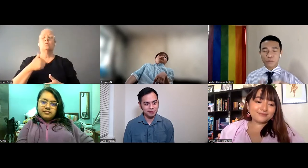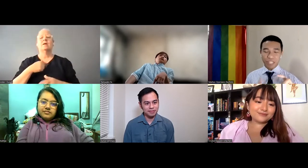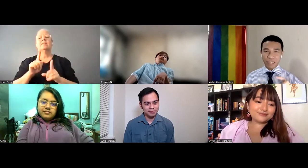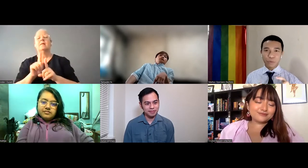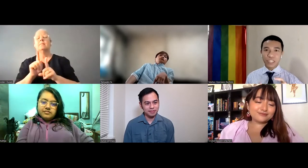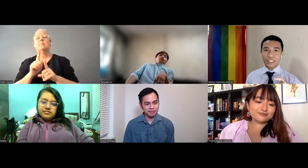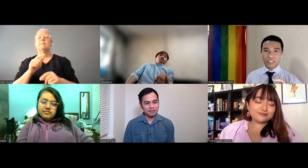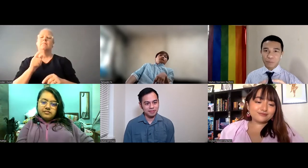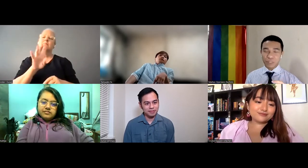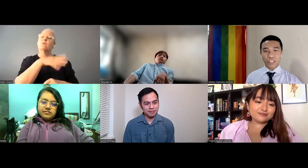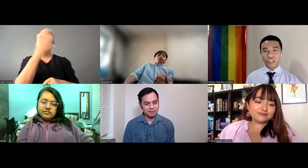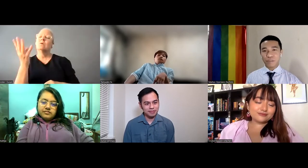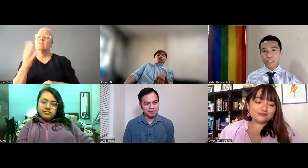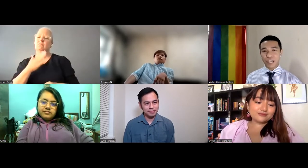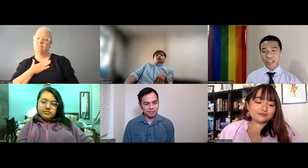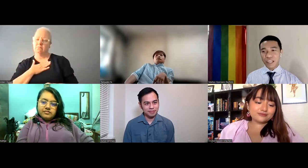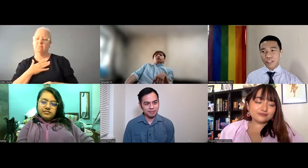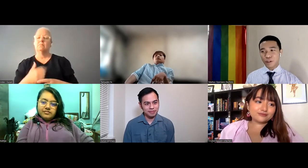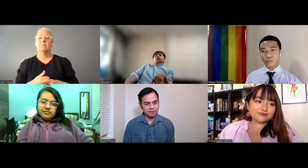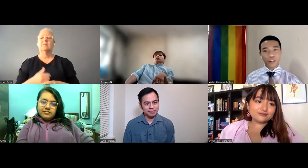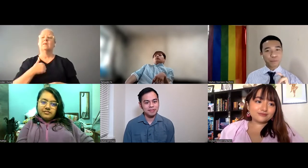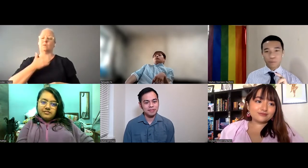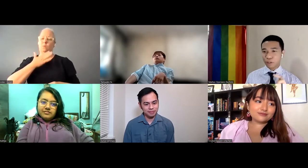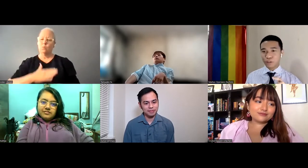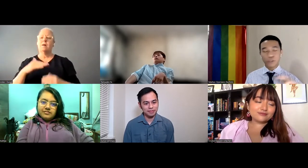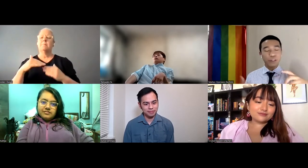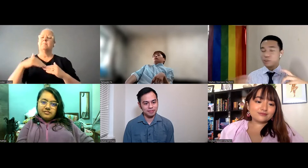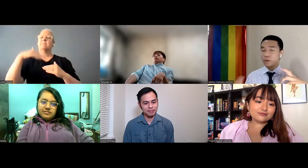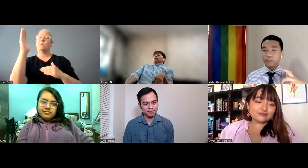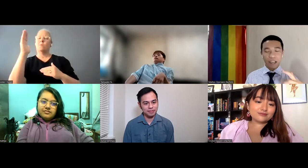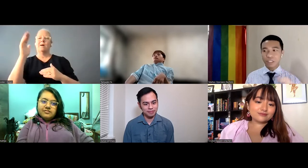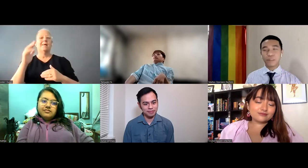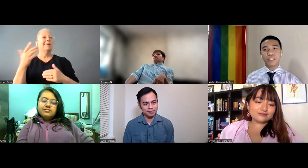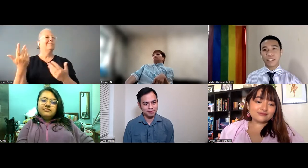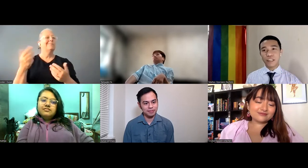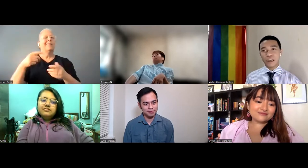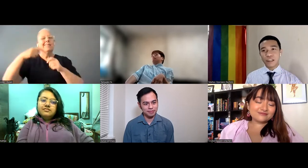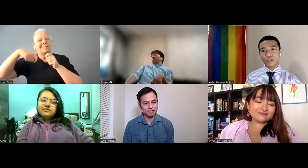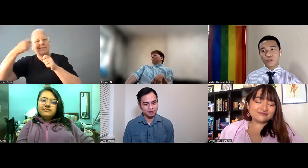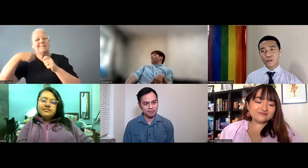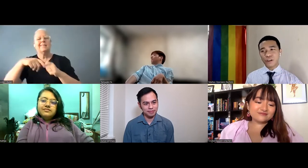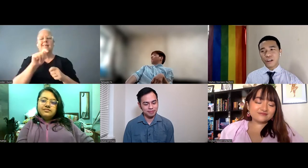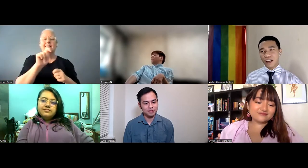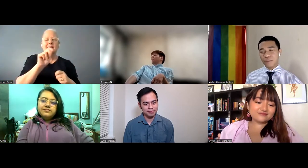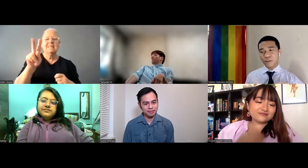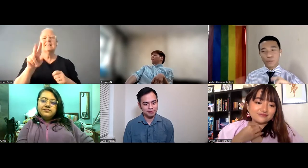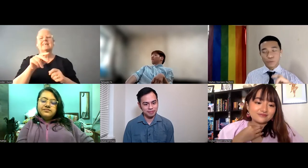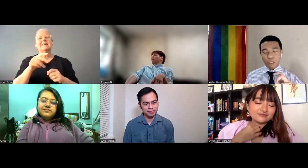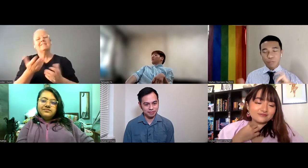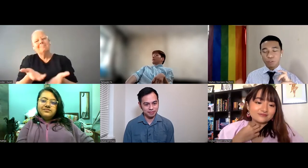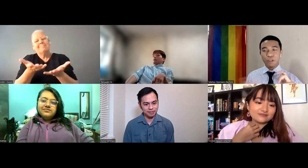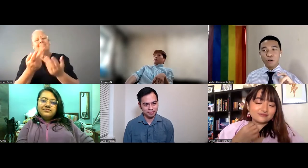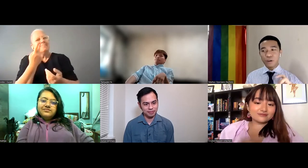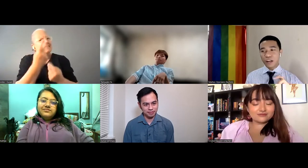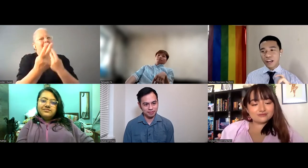that's what we need. We need representation in media in order for other people who don't have disability should know,